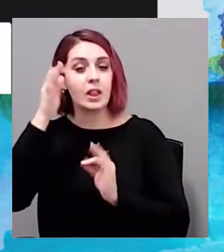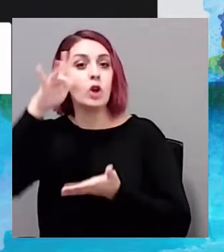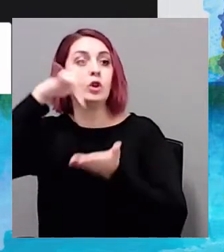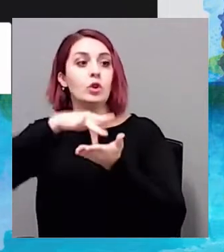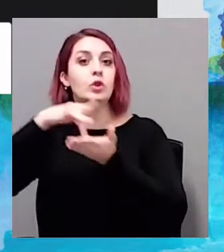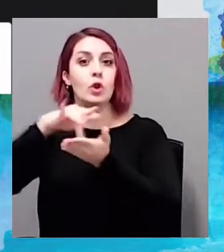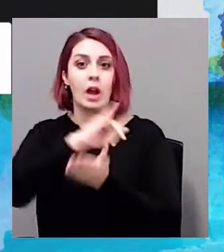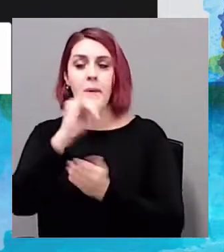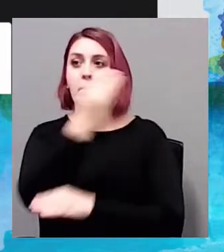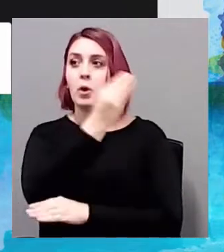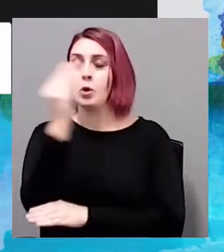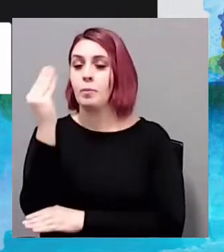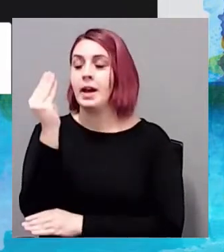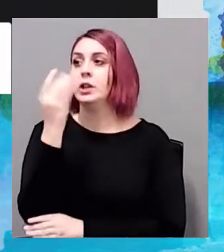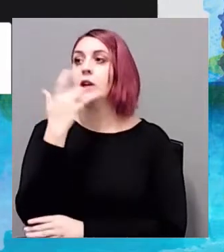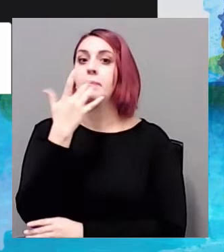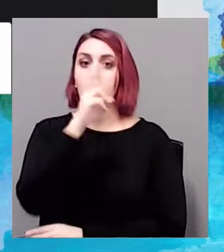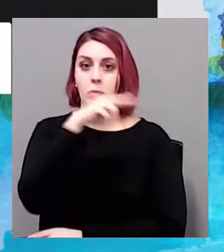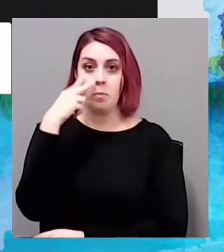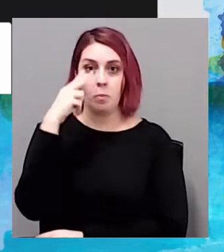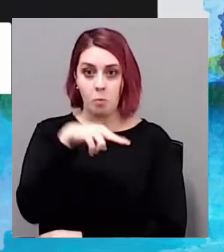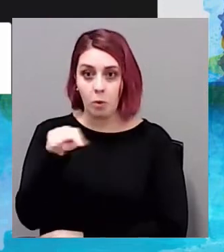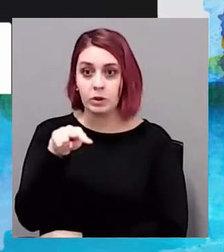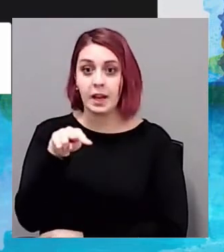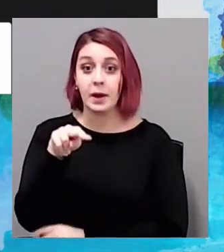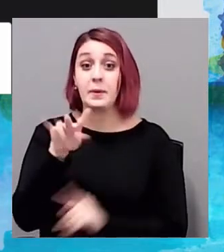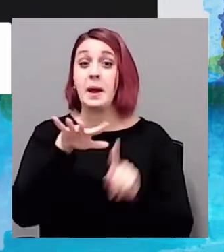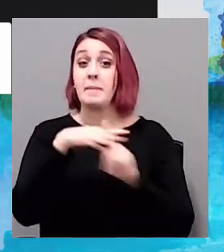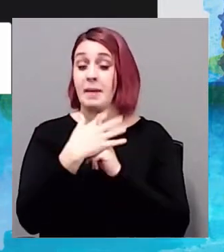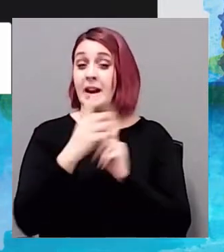so this video description in different monuments or in the museums,